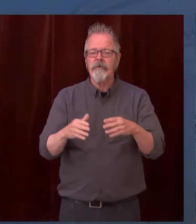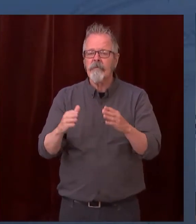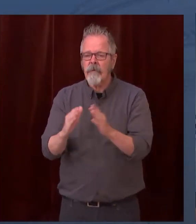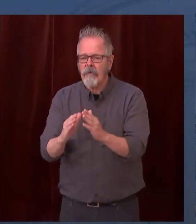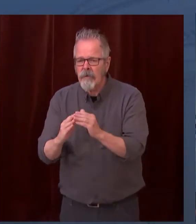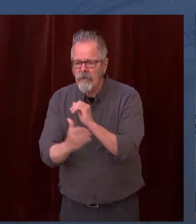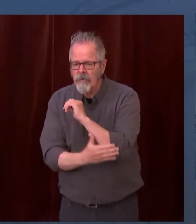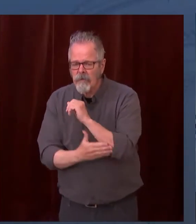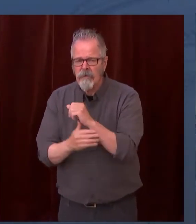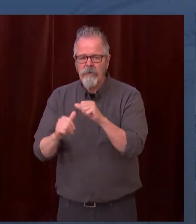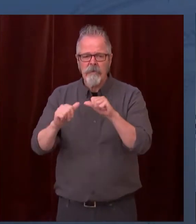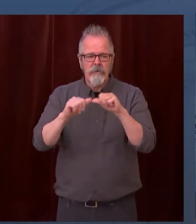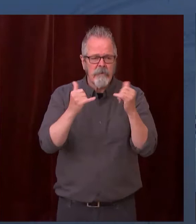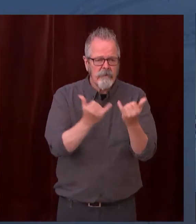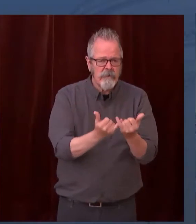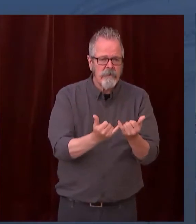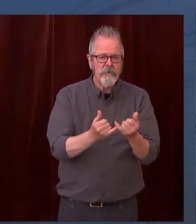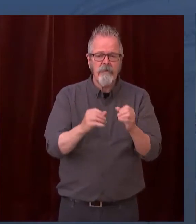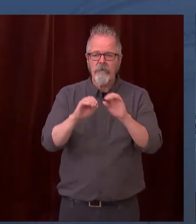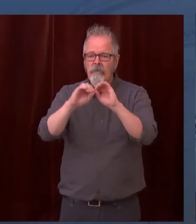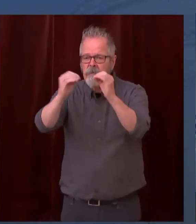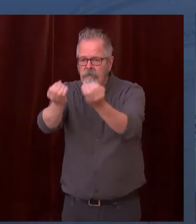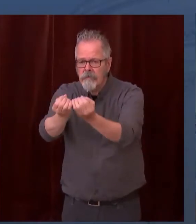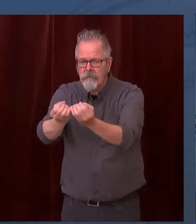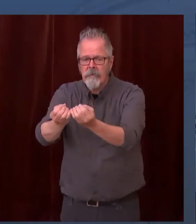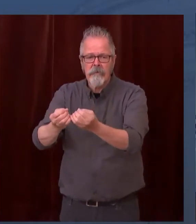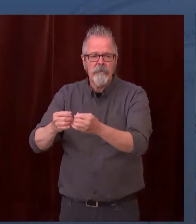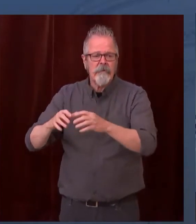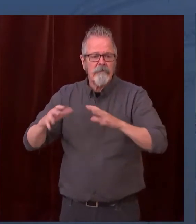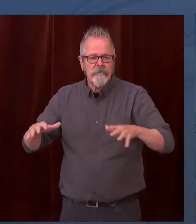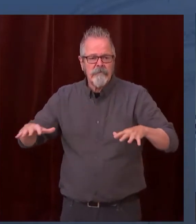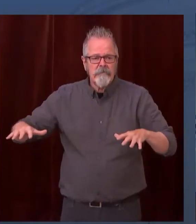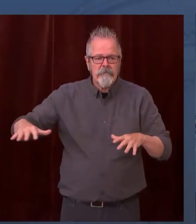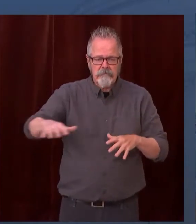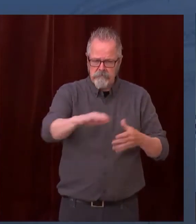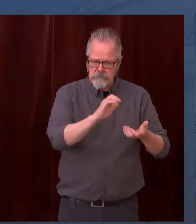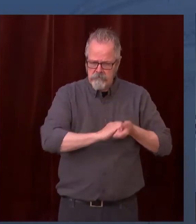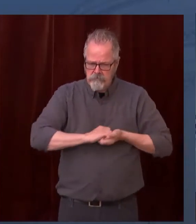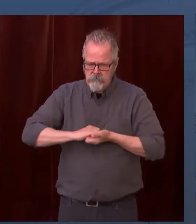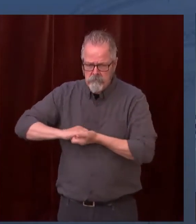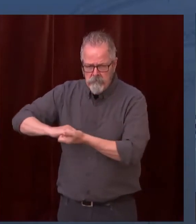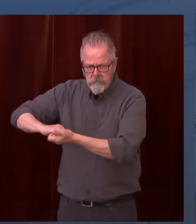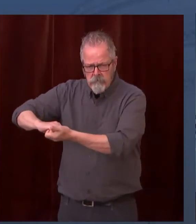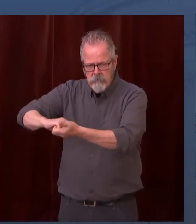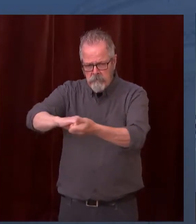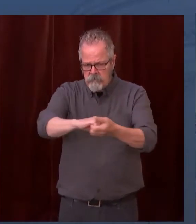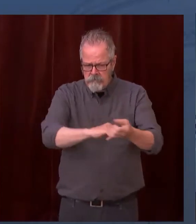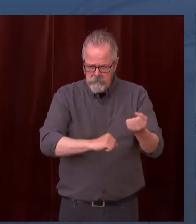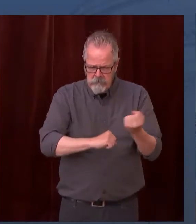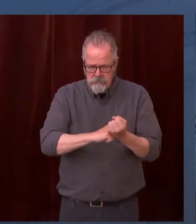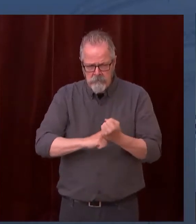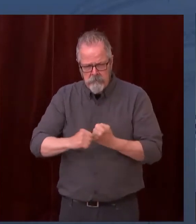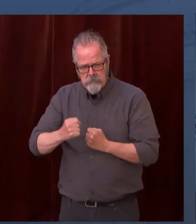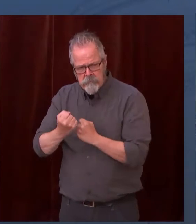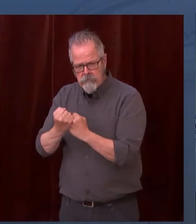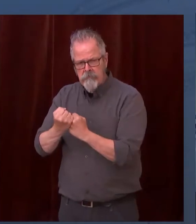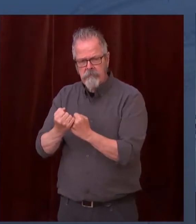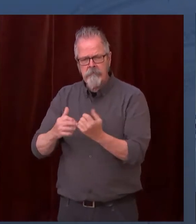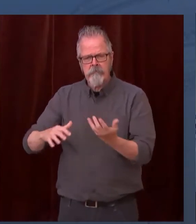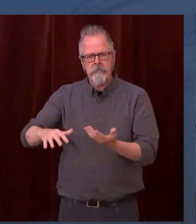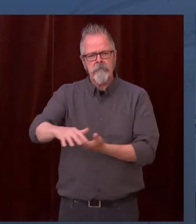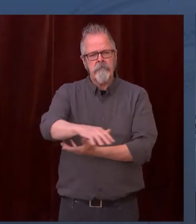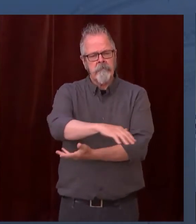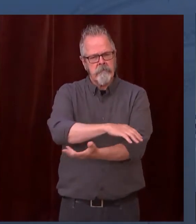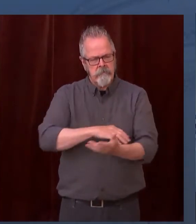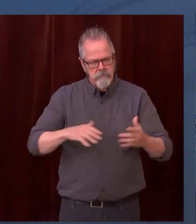city to accomplish this and actually we moved from 35% to 65%, which was an 85% increase in just a little